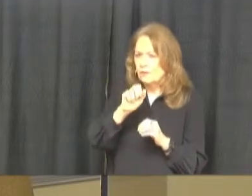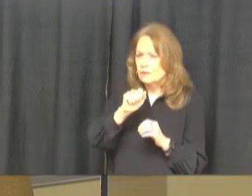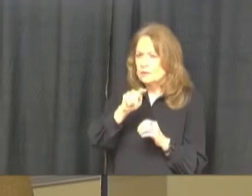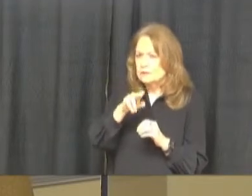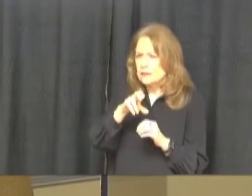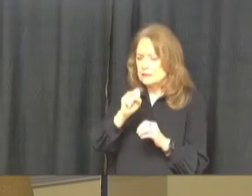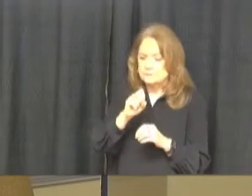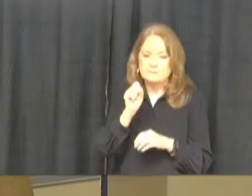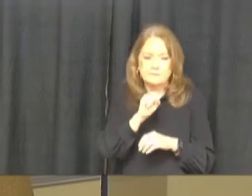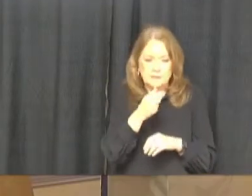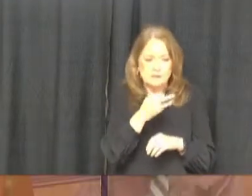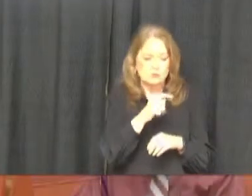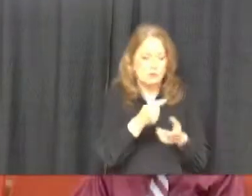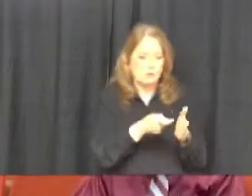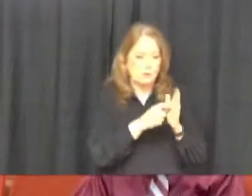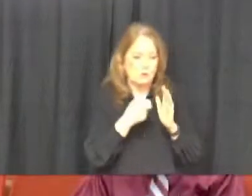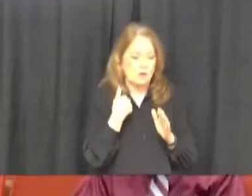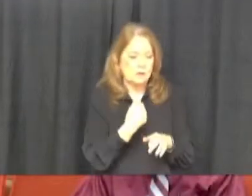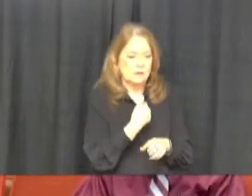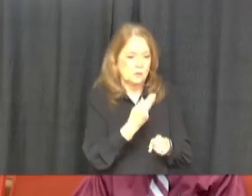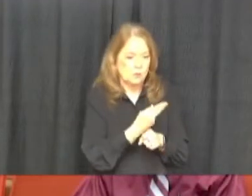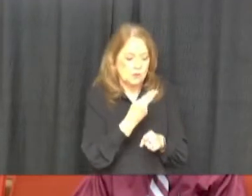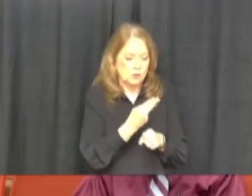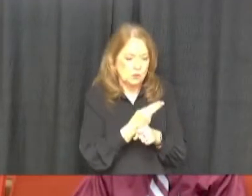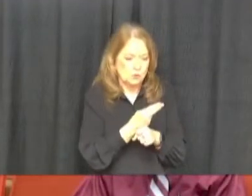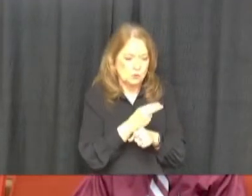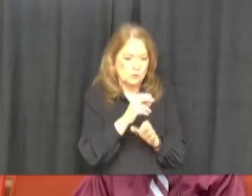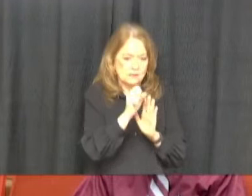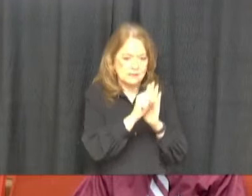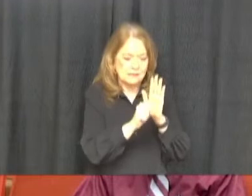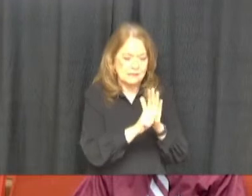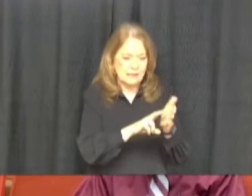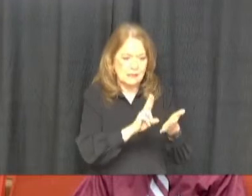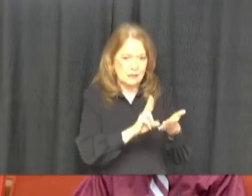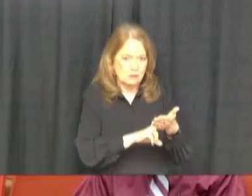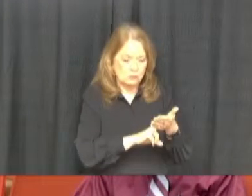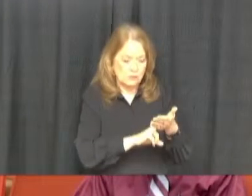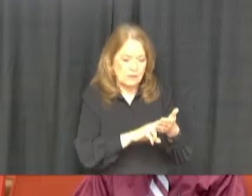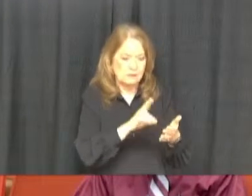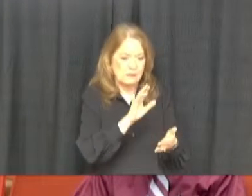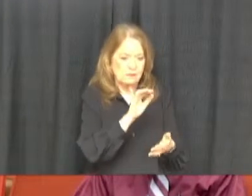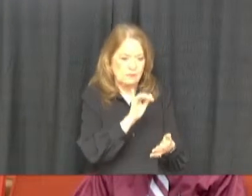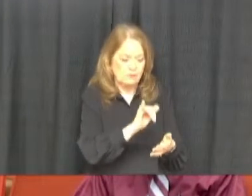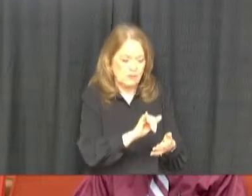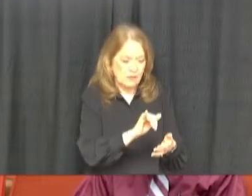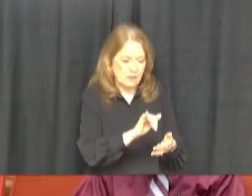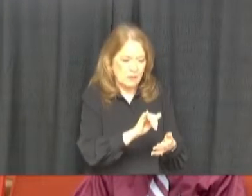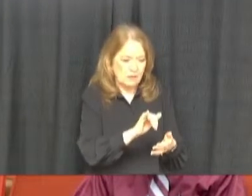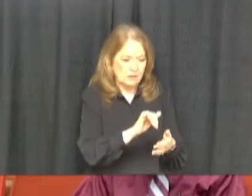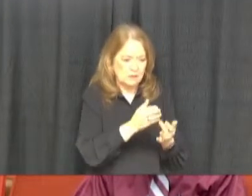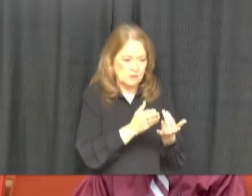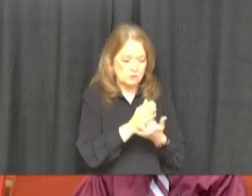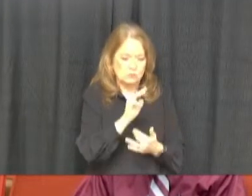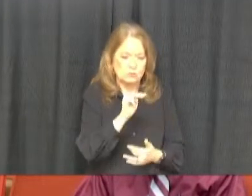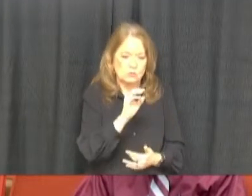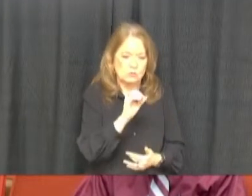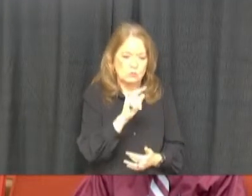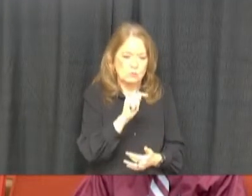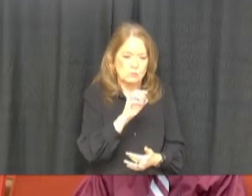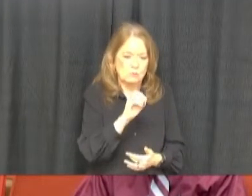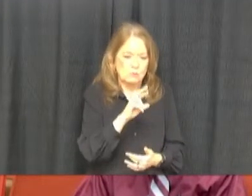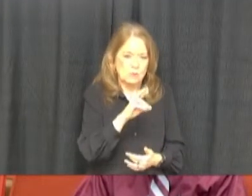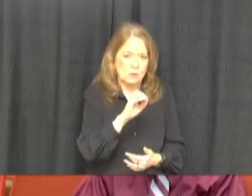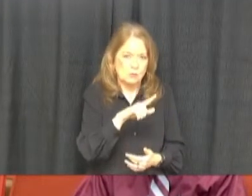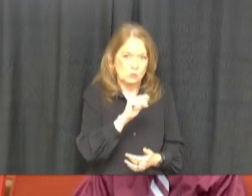grant requires that we use a state contract, and the state contract is through Motorola. Okay. And